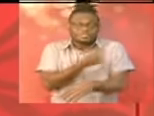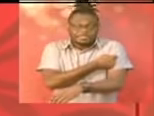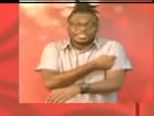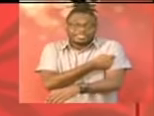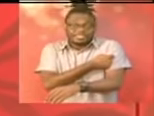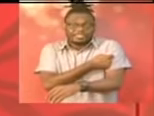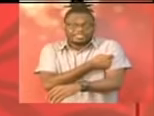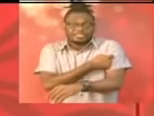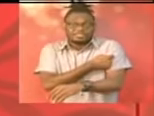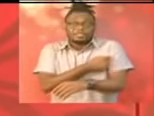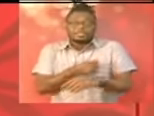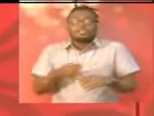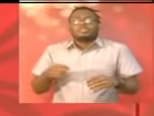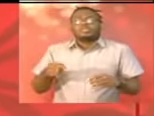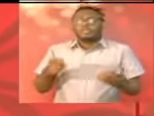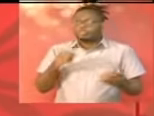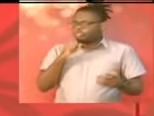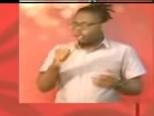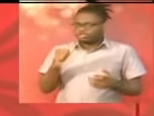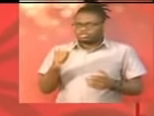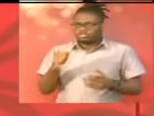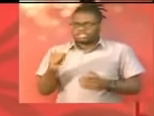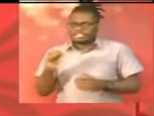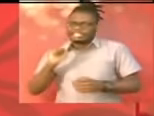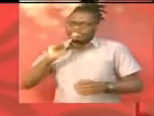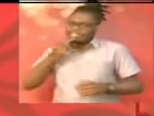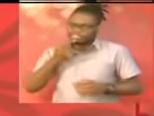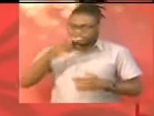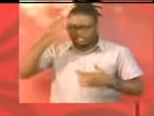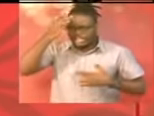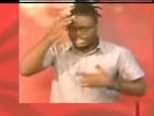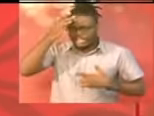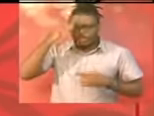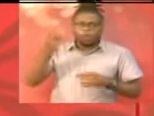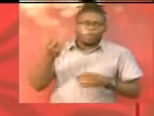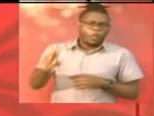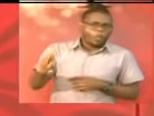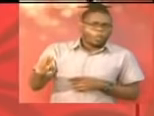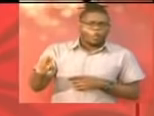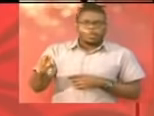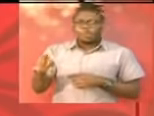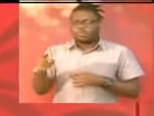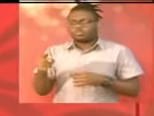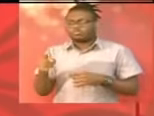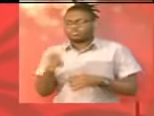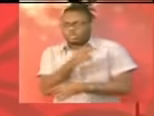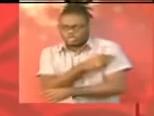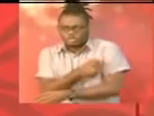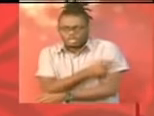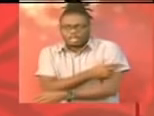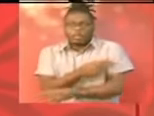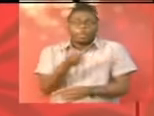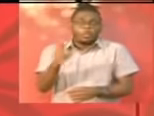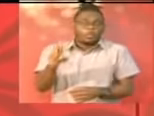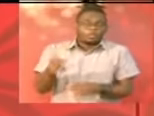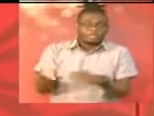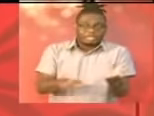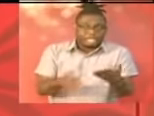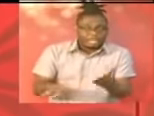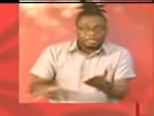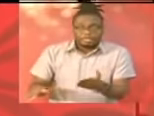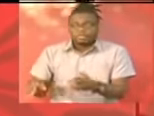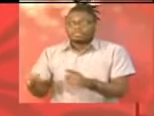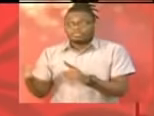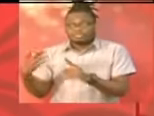stories that long haulers, as they are now called, people with long-lasting symptoms, would see improvements in their